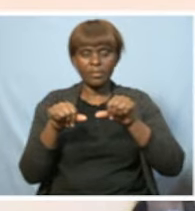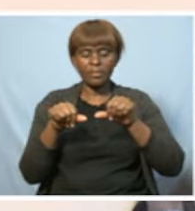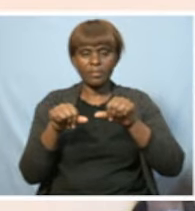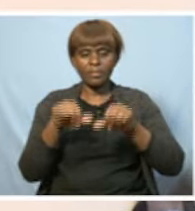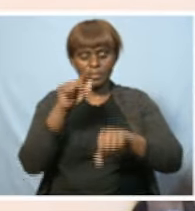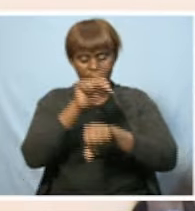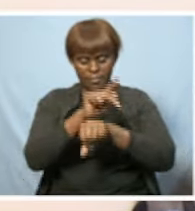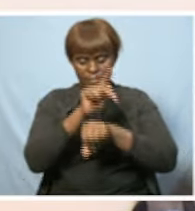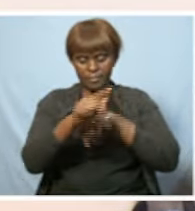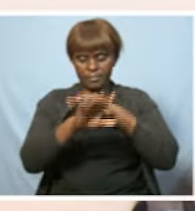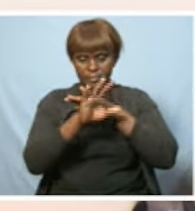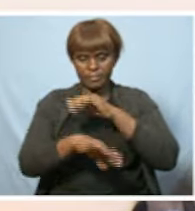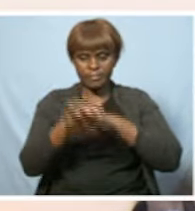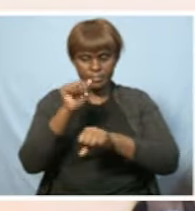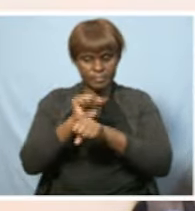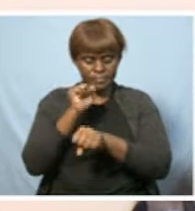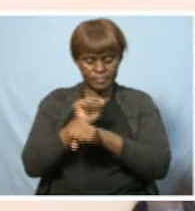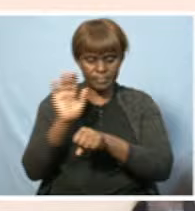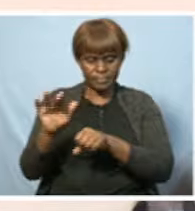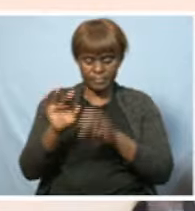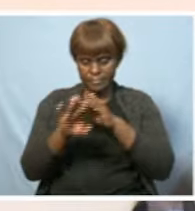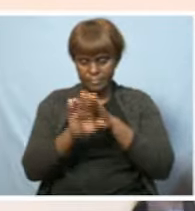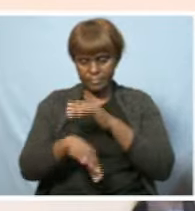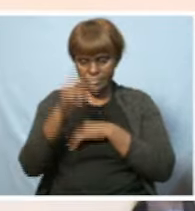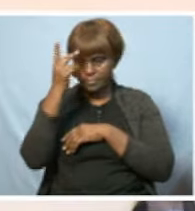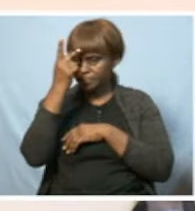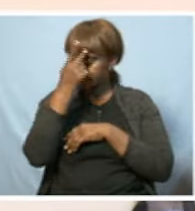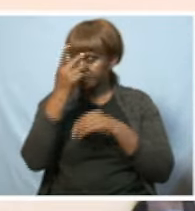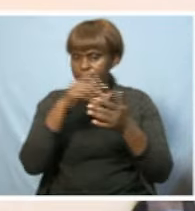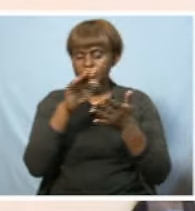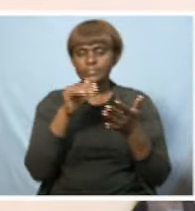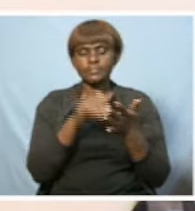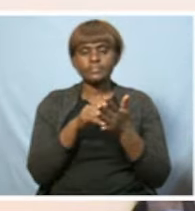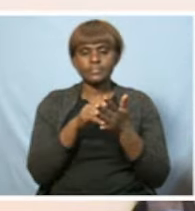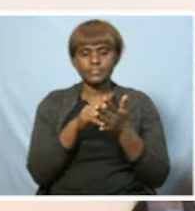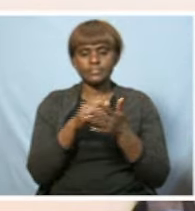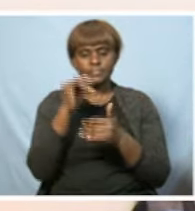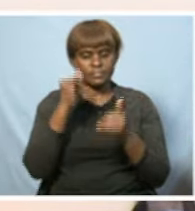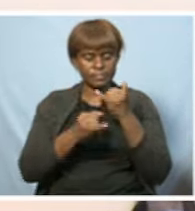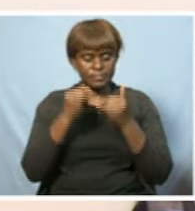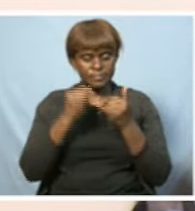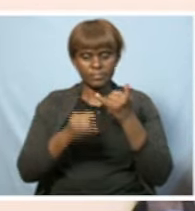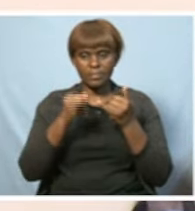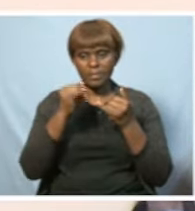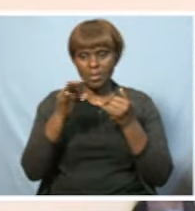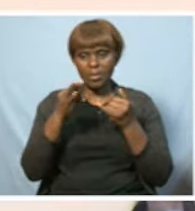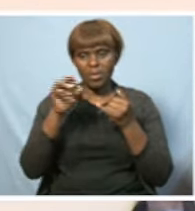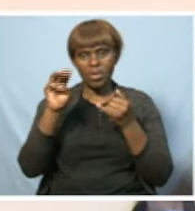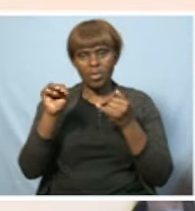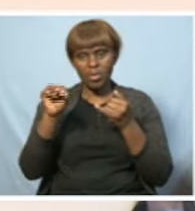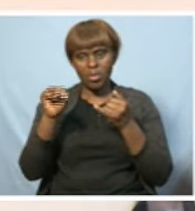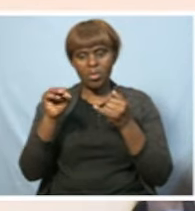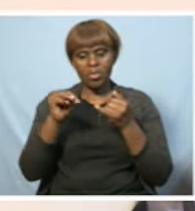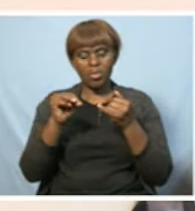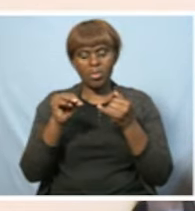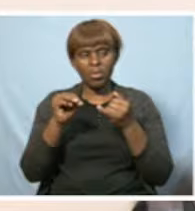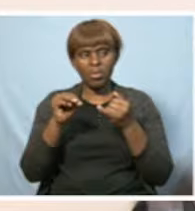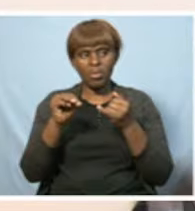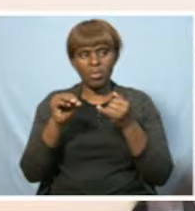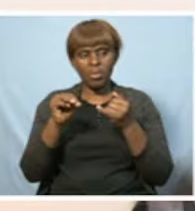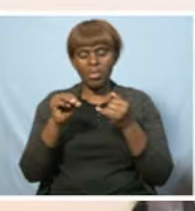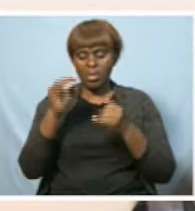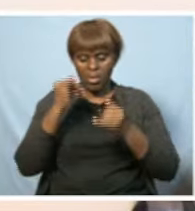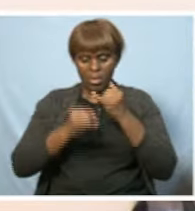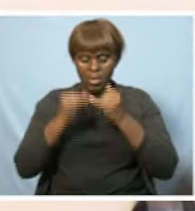projects under work in progress under PETAUKE Central, completion of Mtumbata dormitory at completion